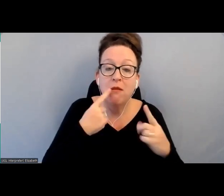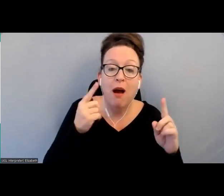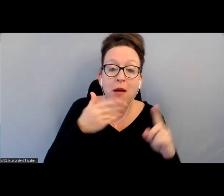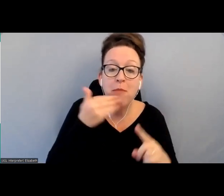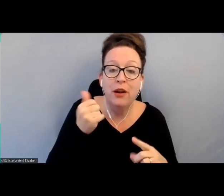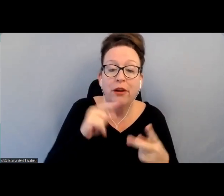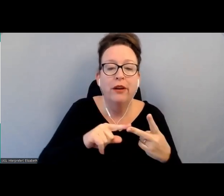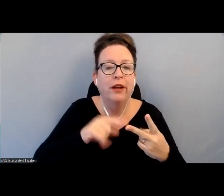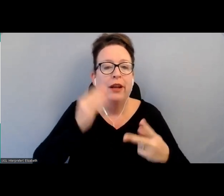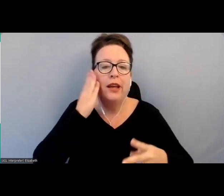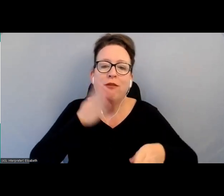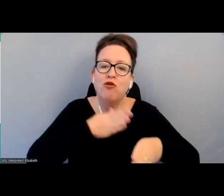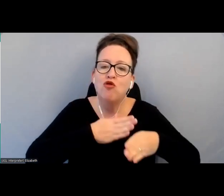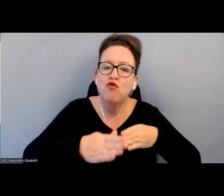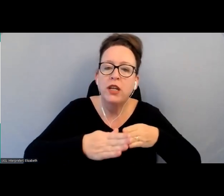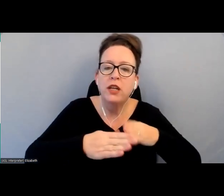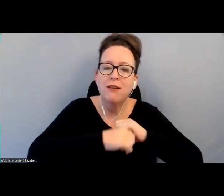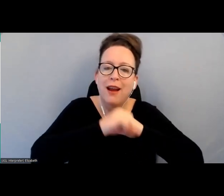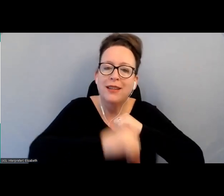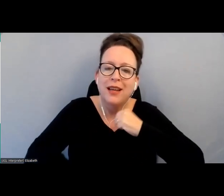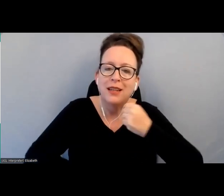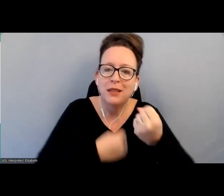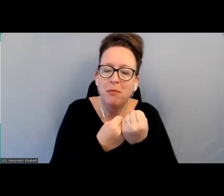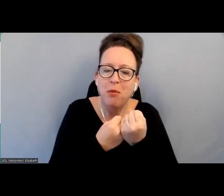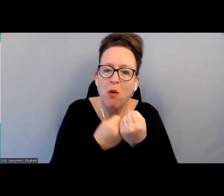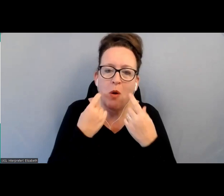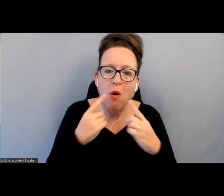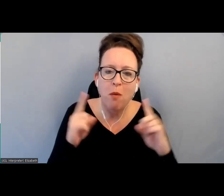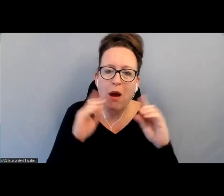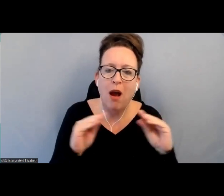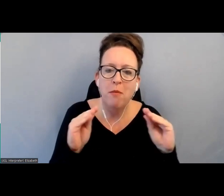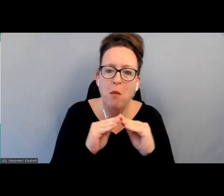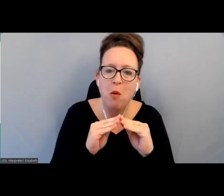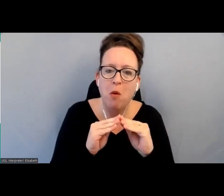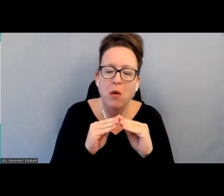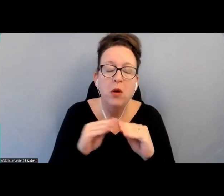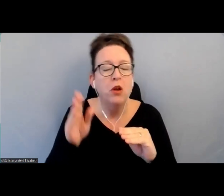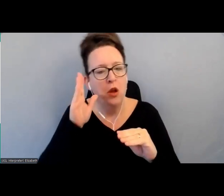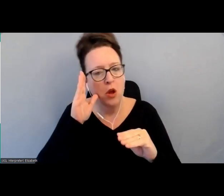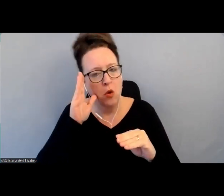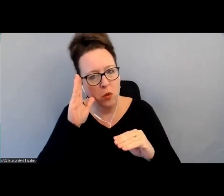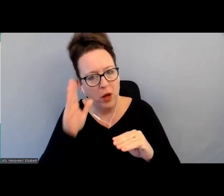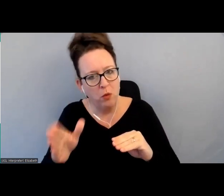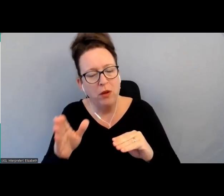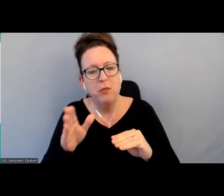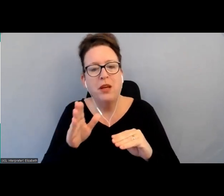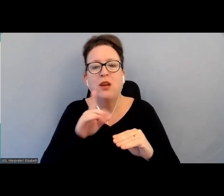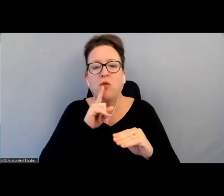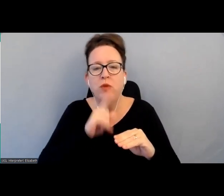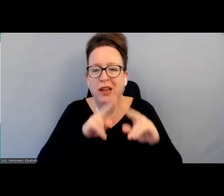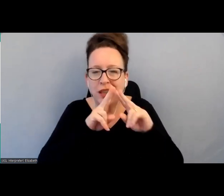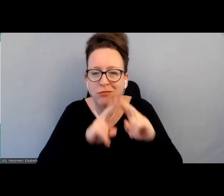career extended support works better. We will be, really taking a look at